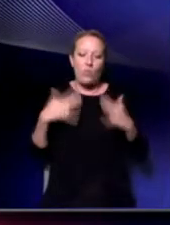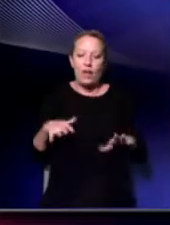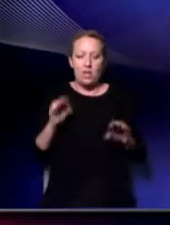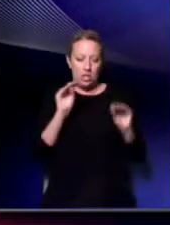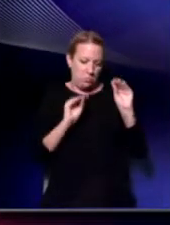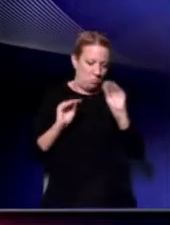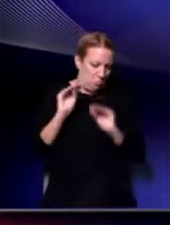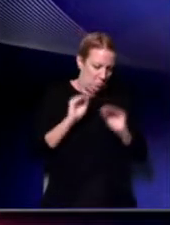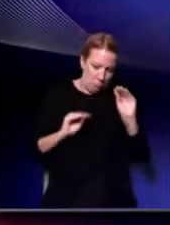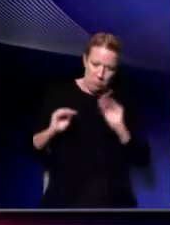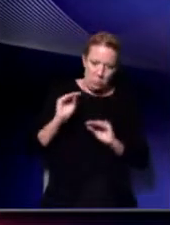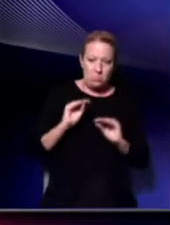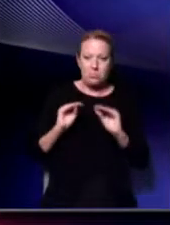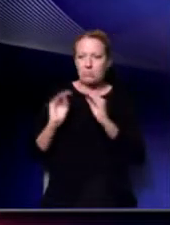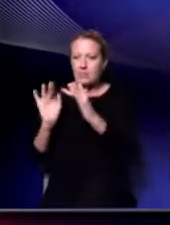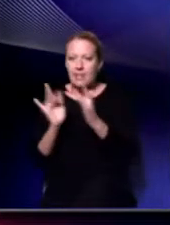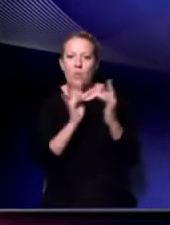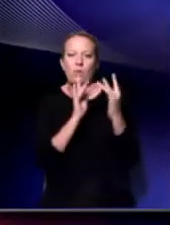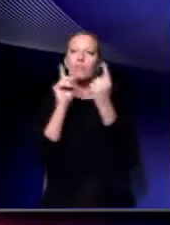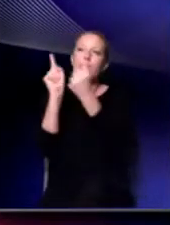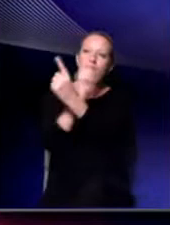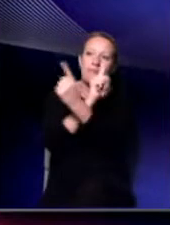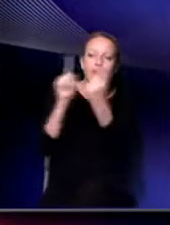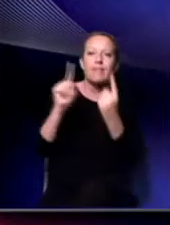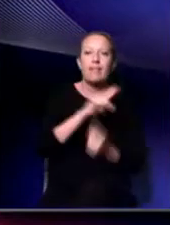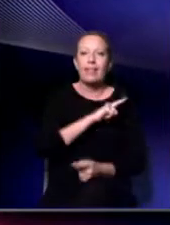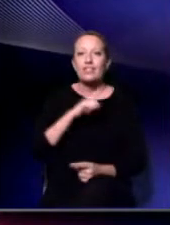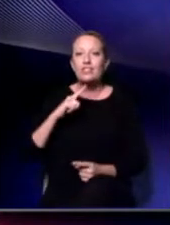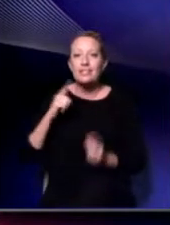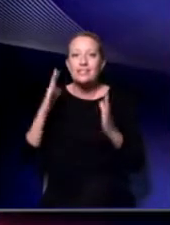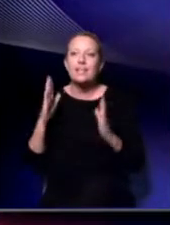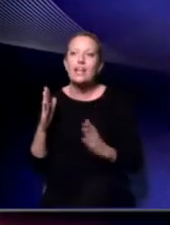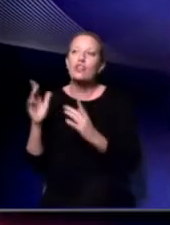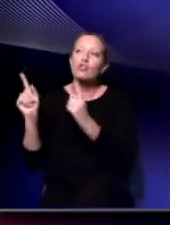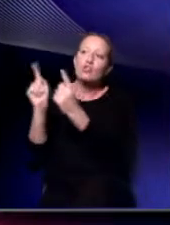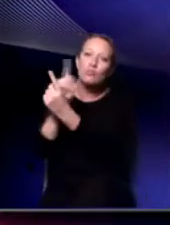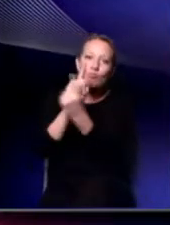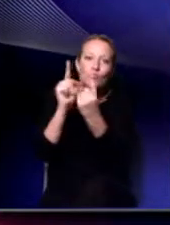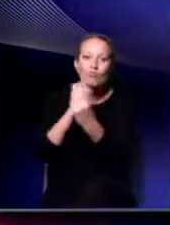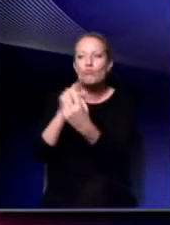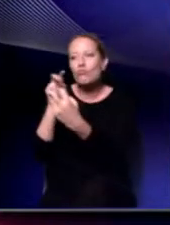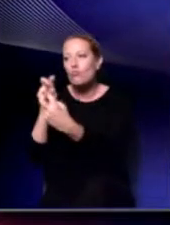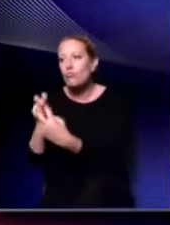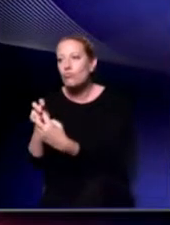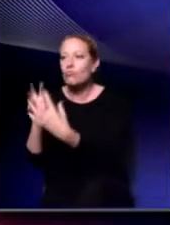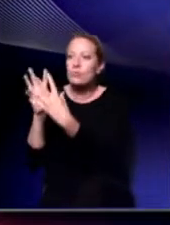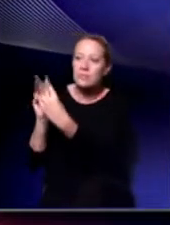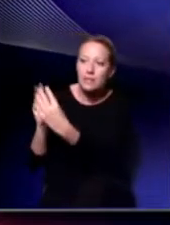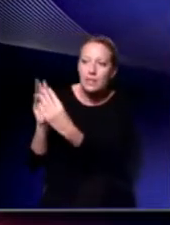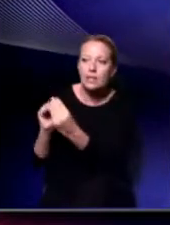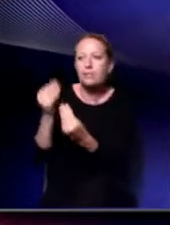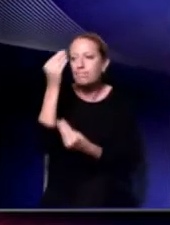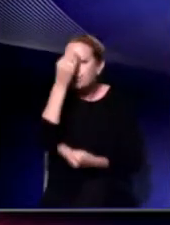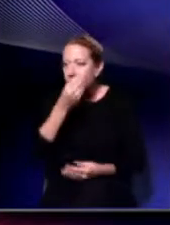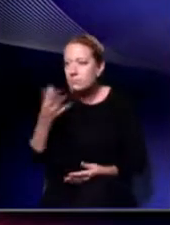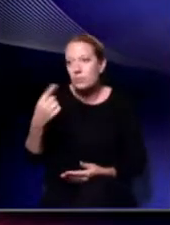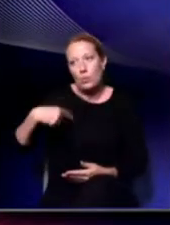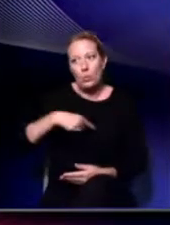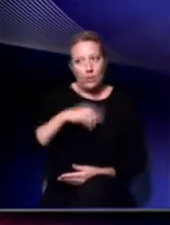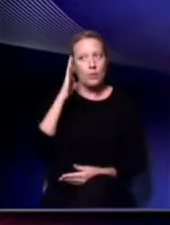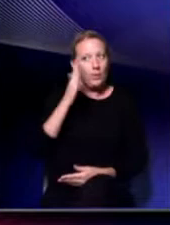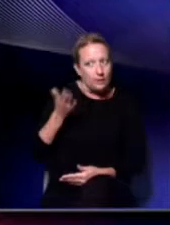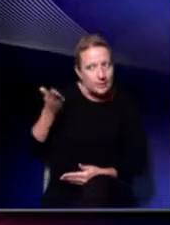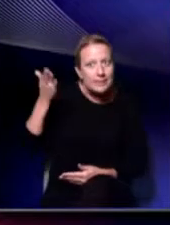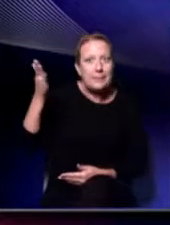We're networking with state legislators on an individual basis, letting them know that we propose to submit